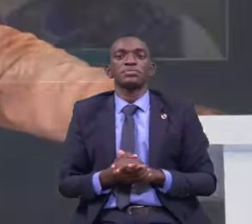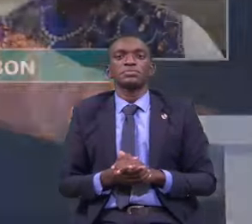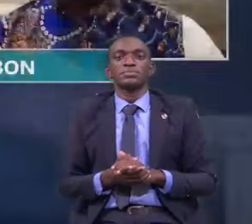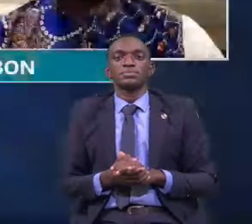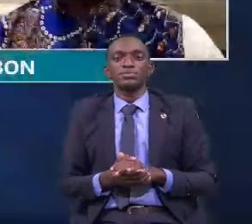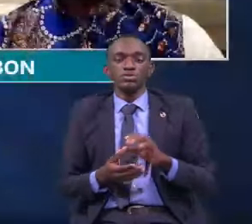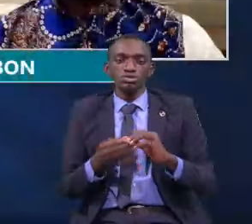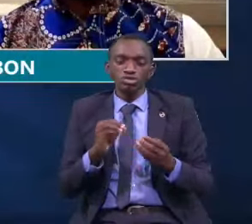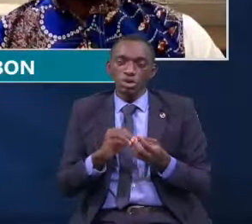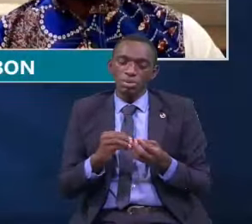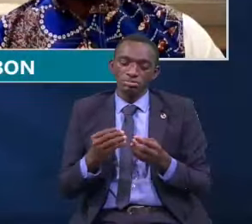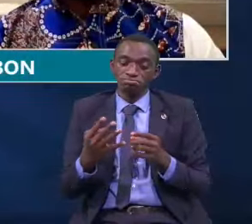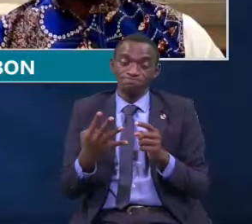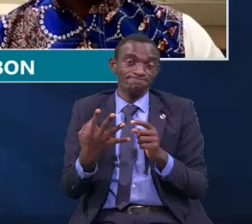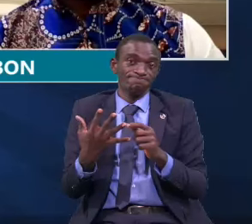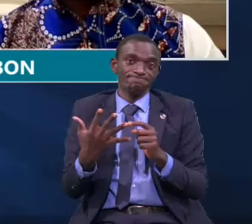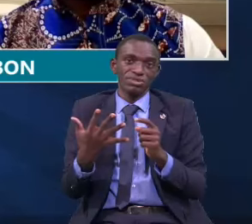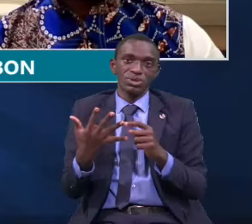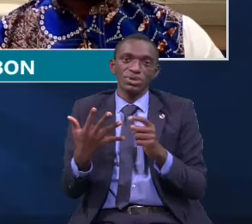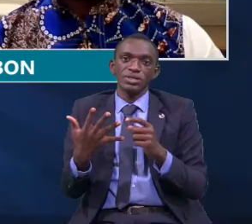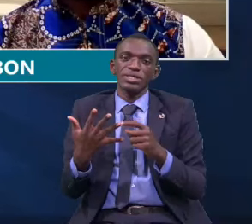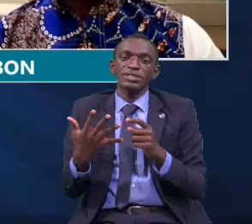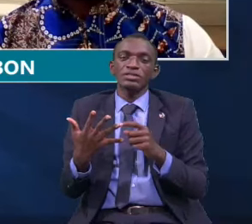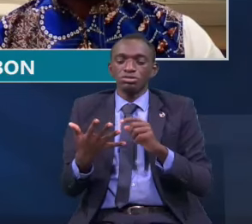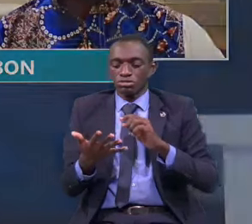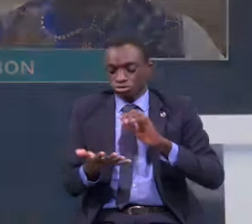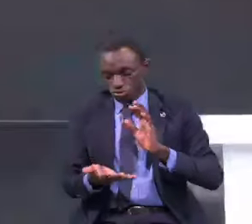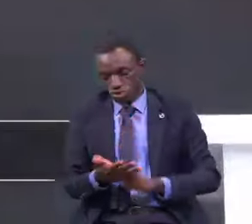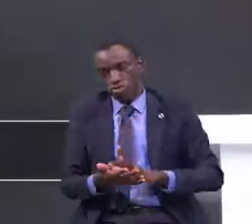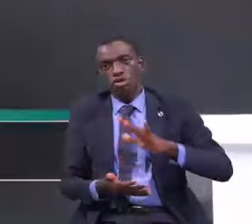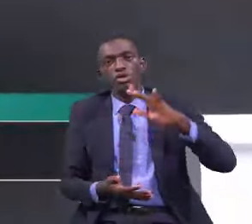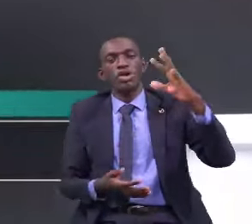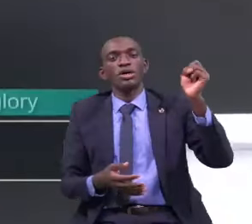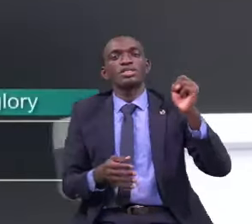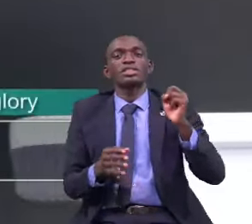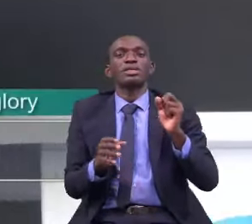Number two. There's a glorious partnership.